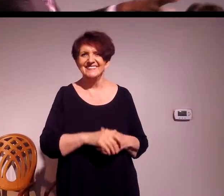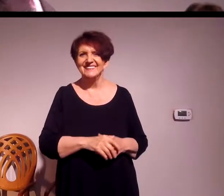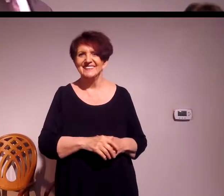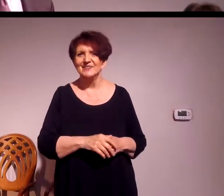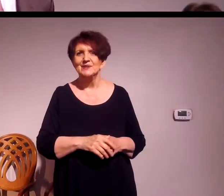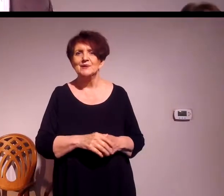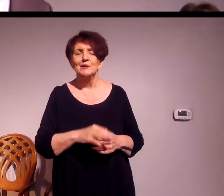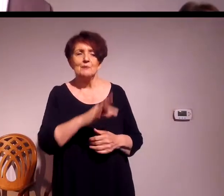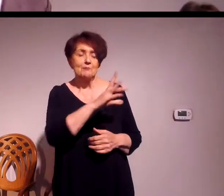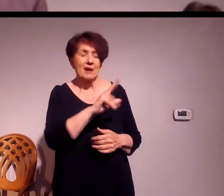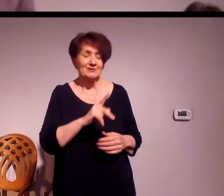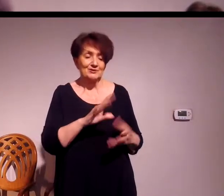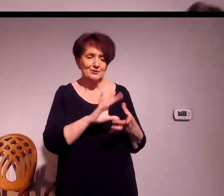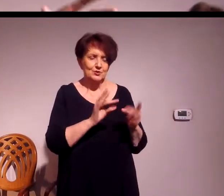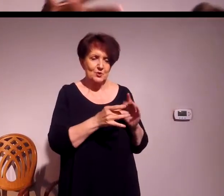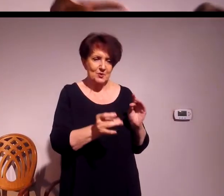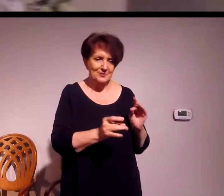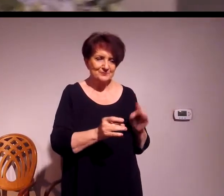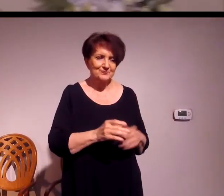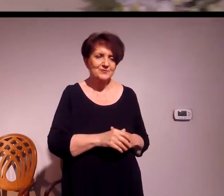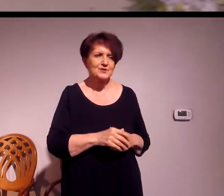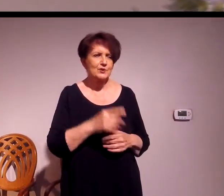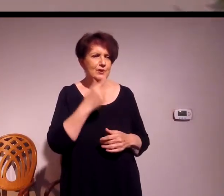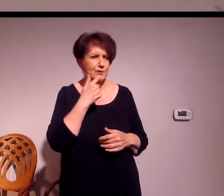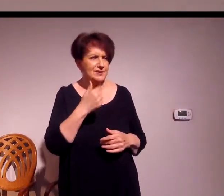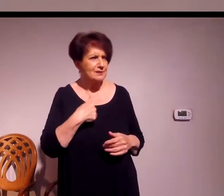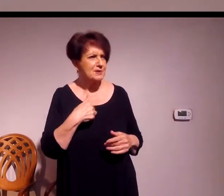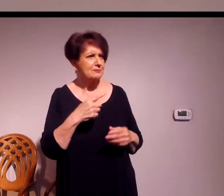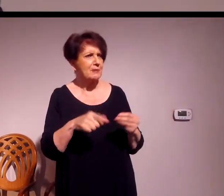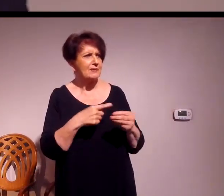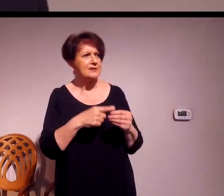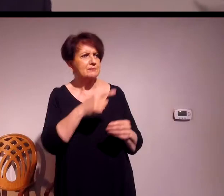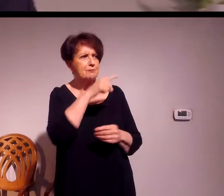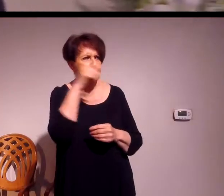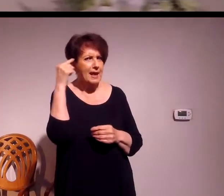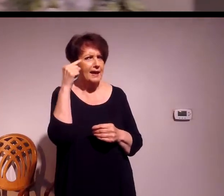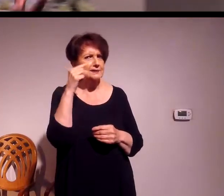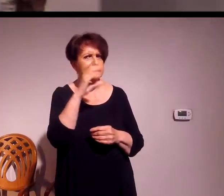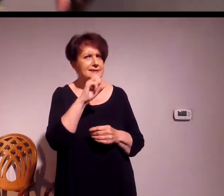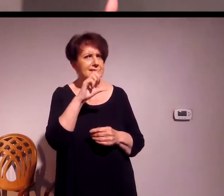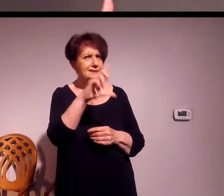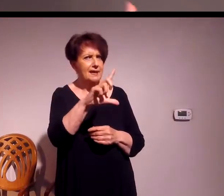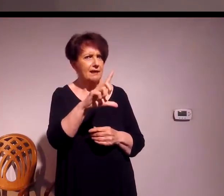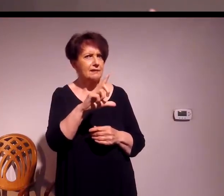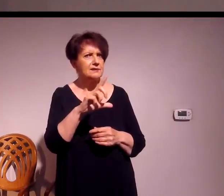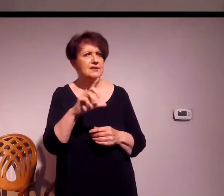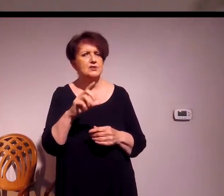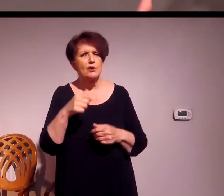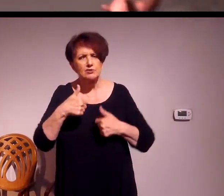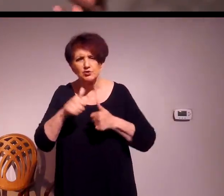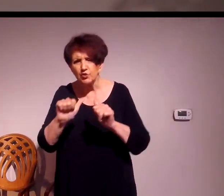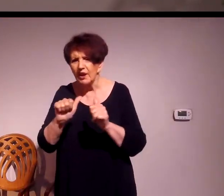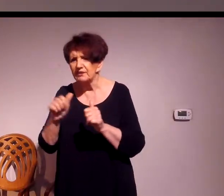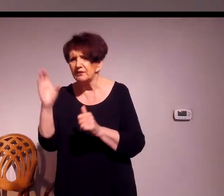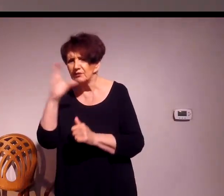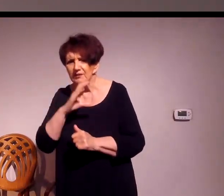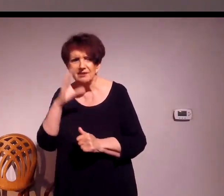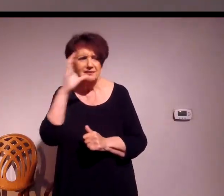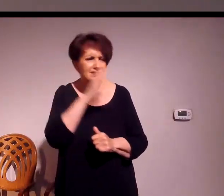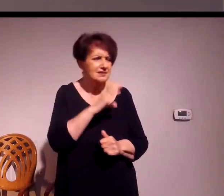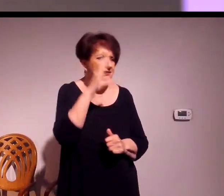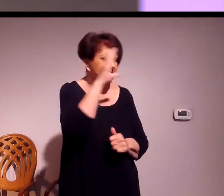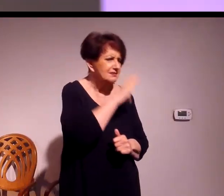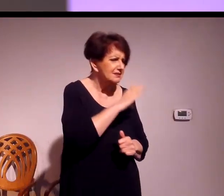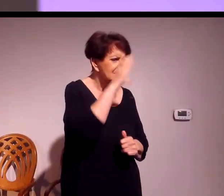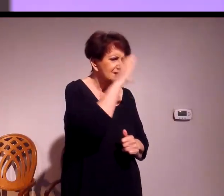Back to the story. So they kept telling me about a black CSL that was down in the city. So I was trying to go find this place. And for months and months,